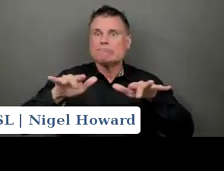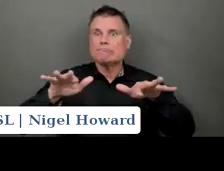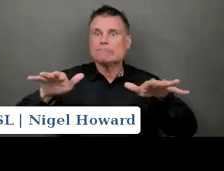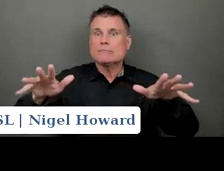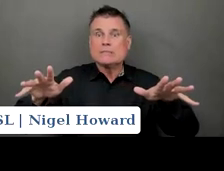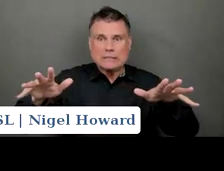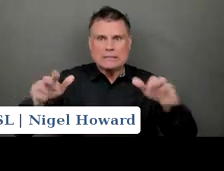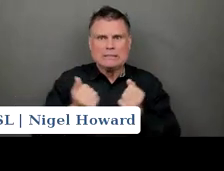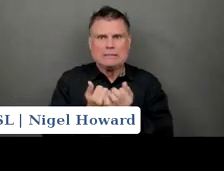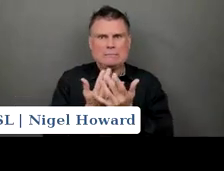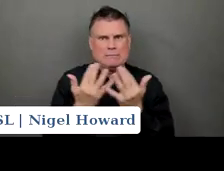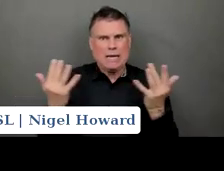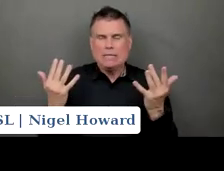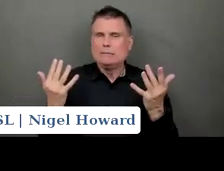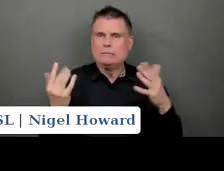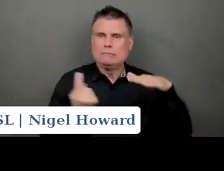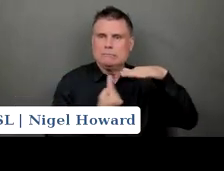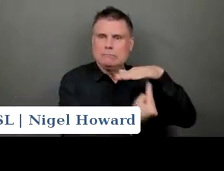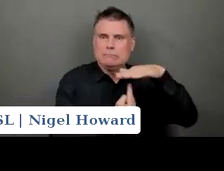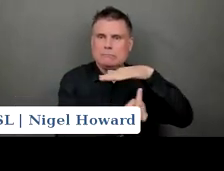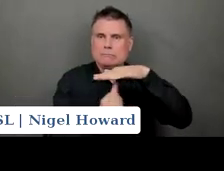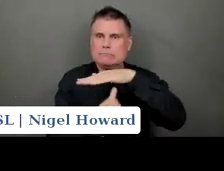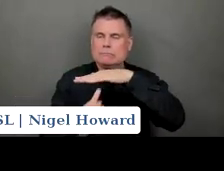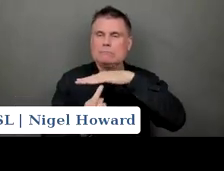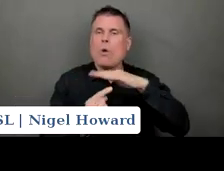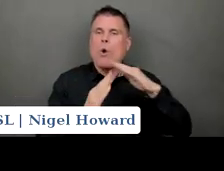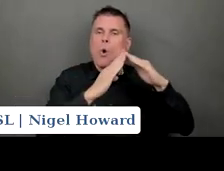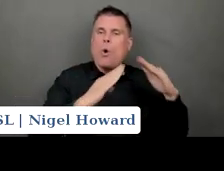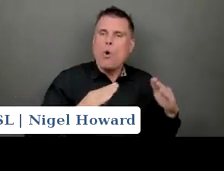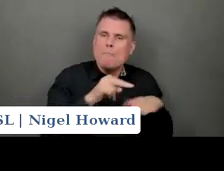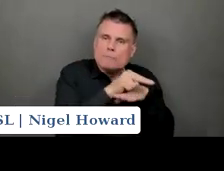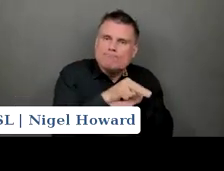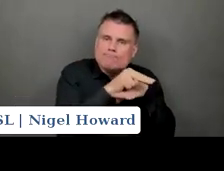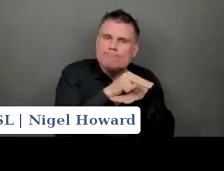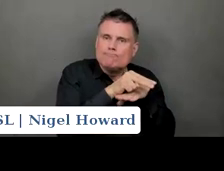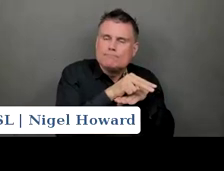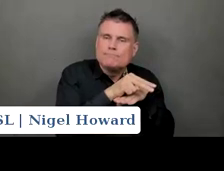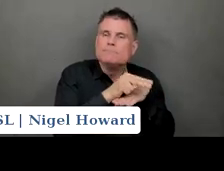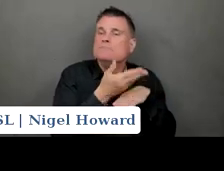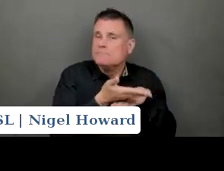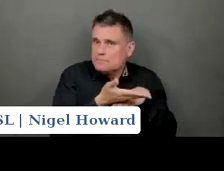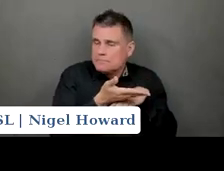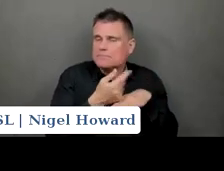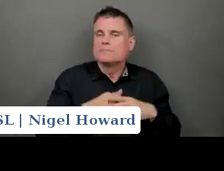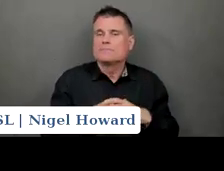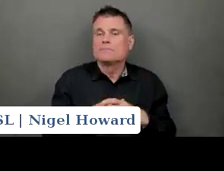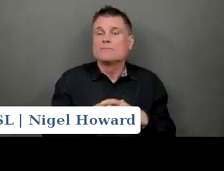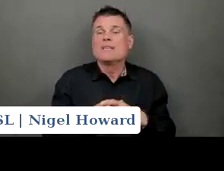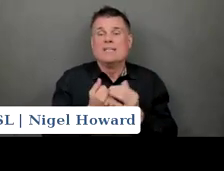volunteer-driven or very community-based driven. There's a lot of early childhood development programs as